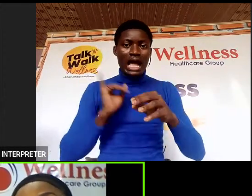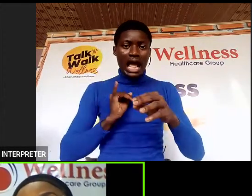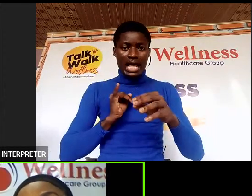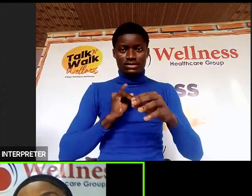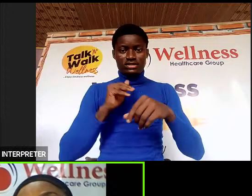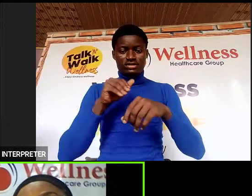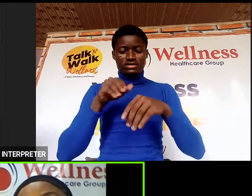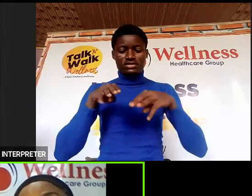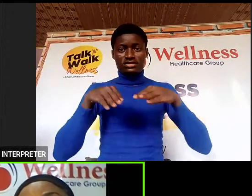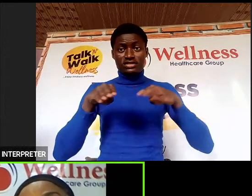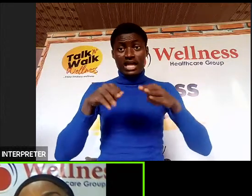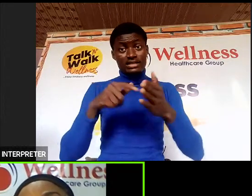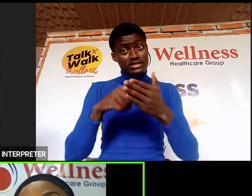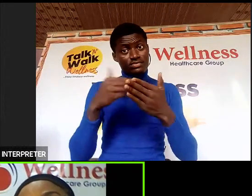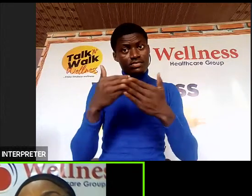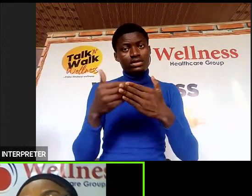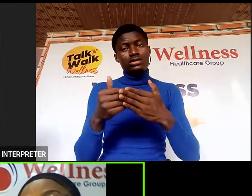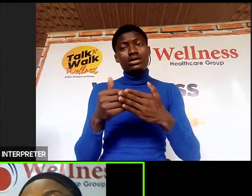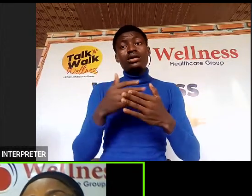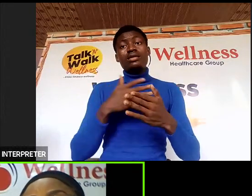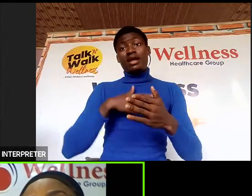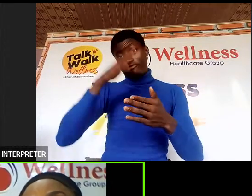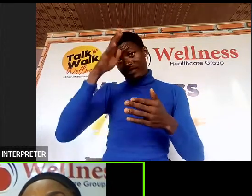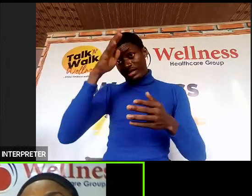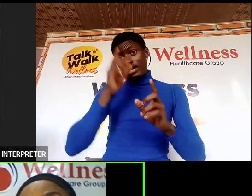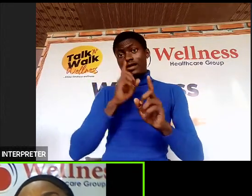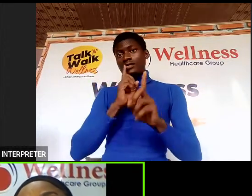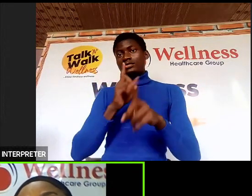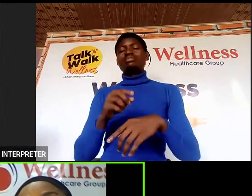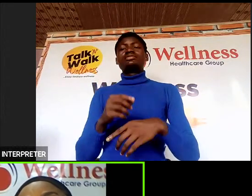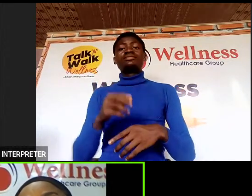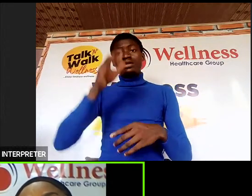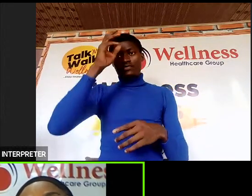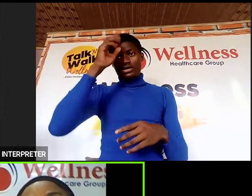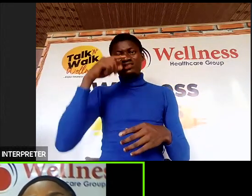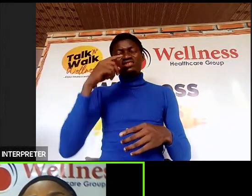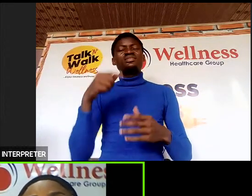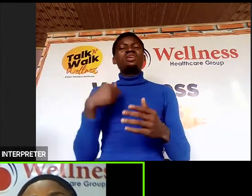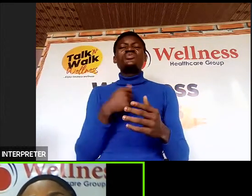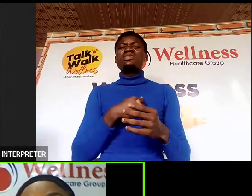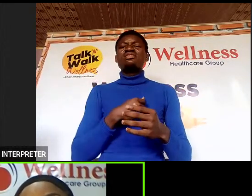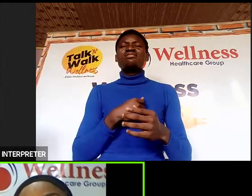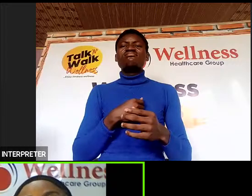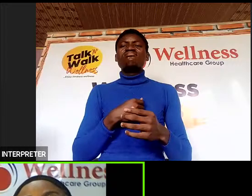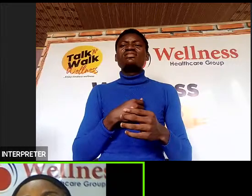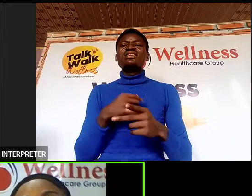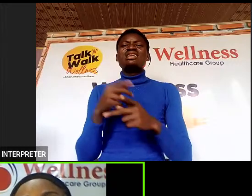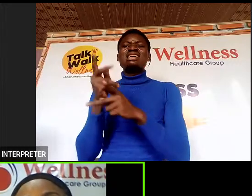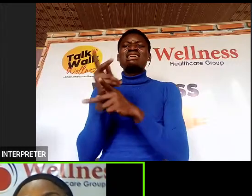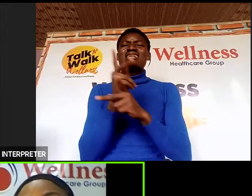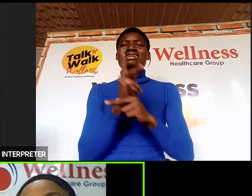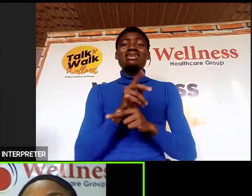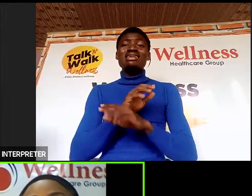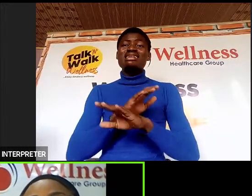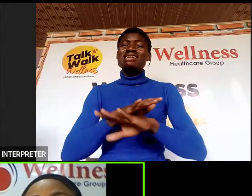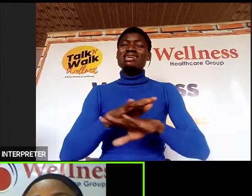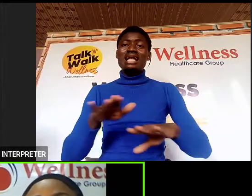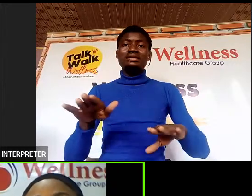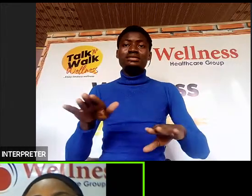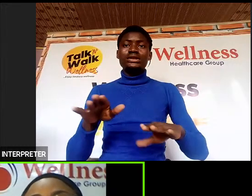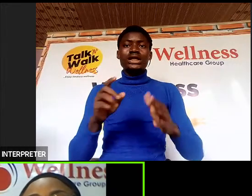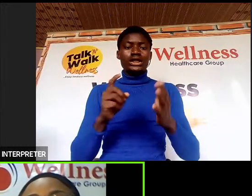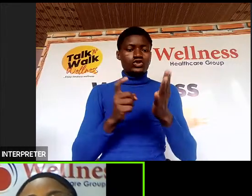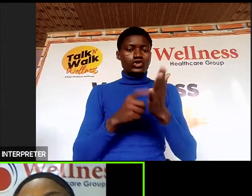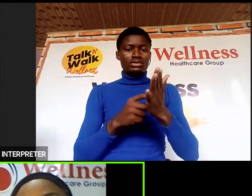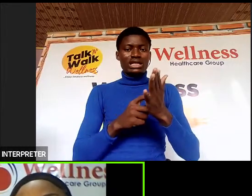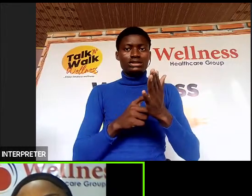we're so careless in this part of the world that sometimes a big man like him will be taking instruction from his vulcanizer. And